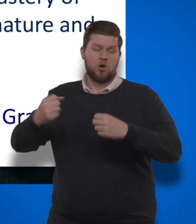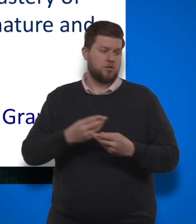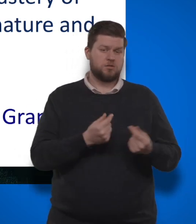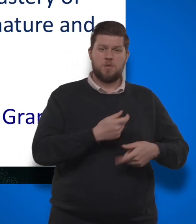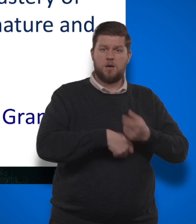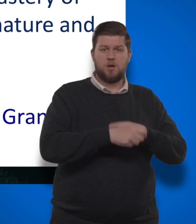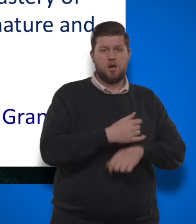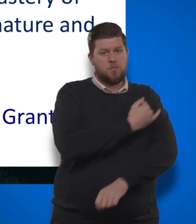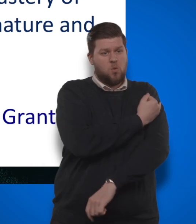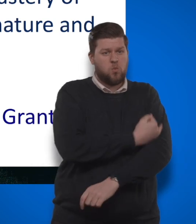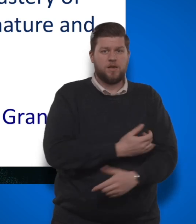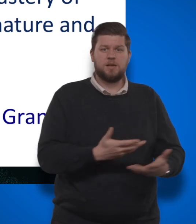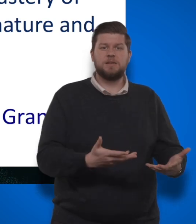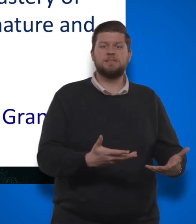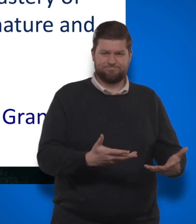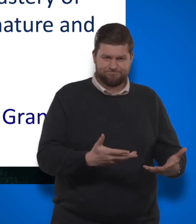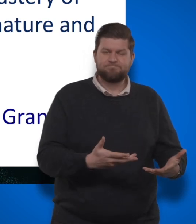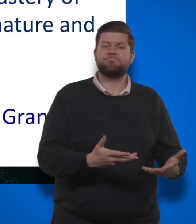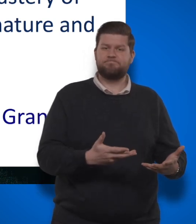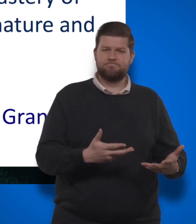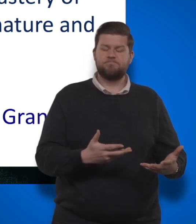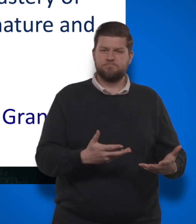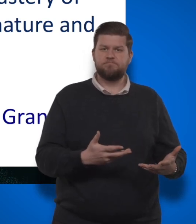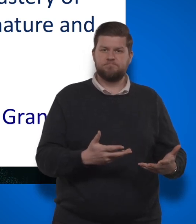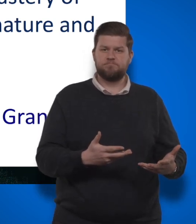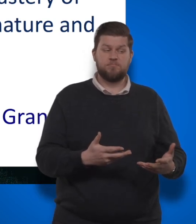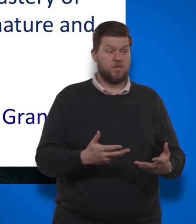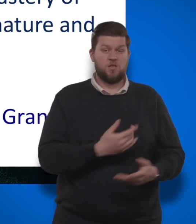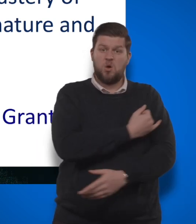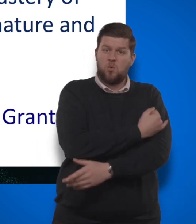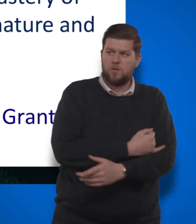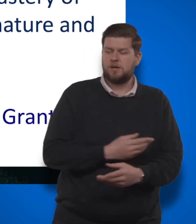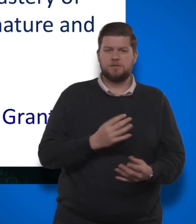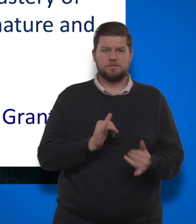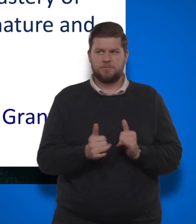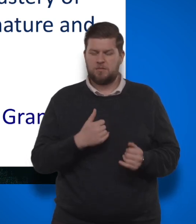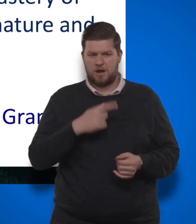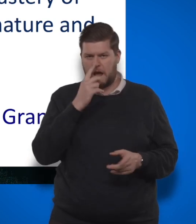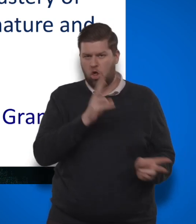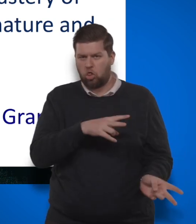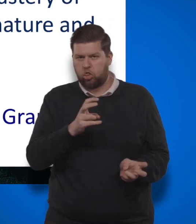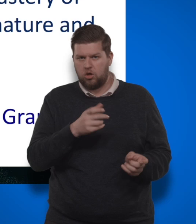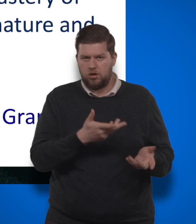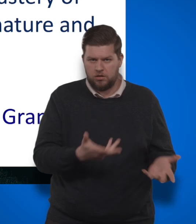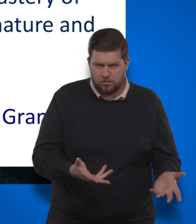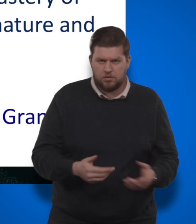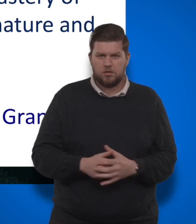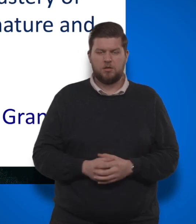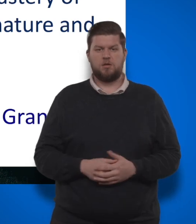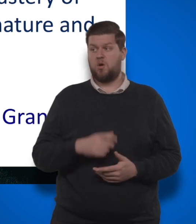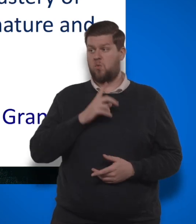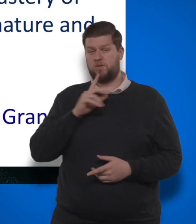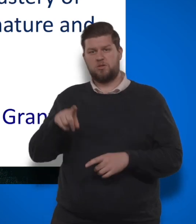weakest human beings who are instrumentalized and abused by stronger human beings in the quest for mastery over